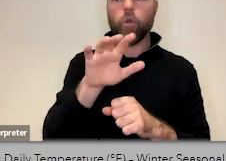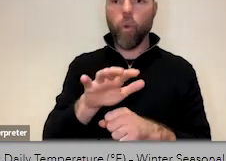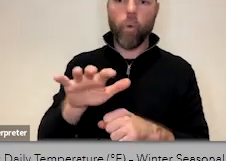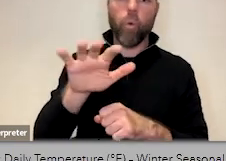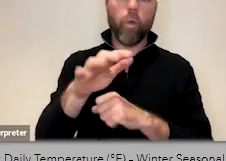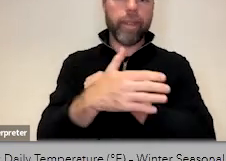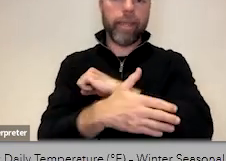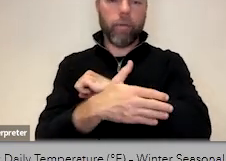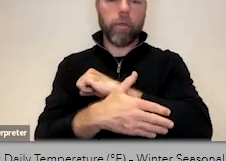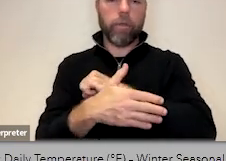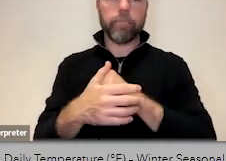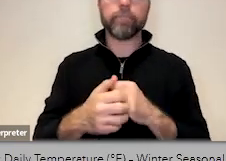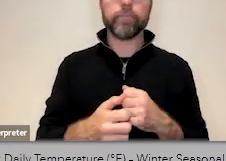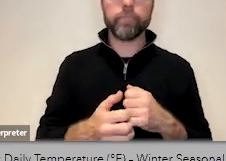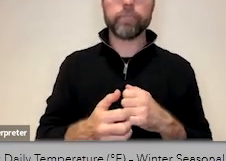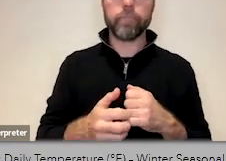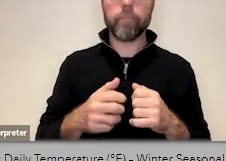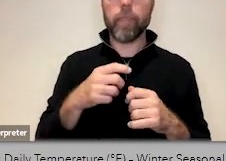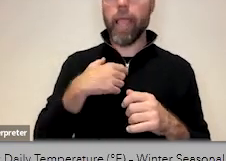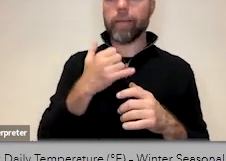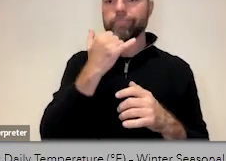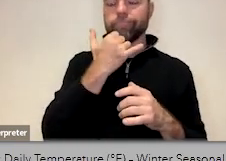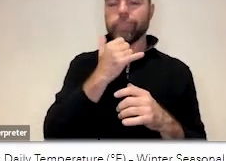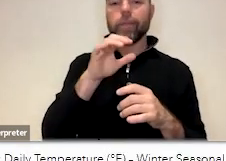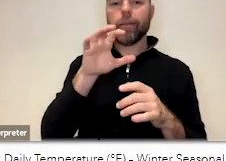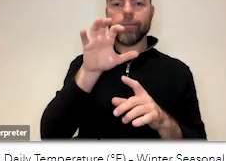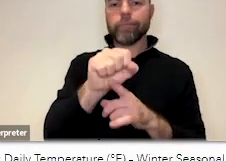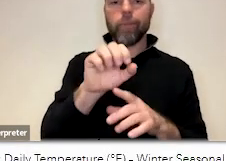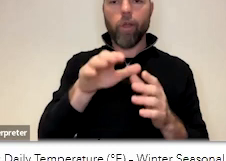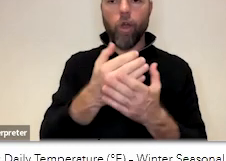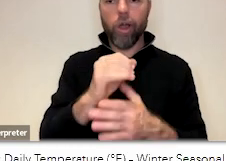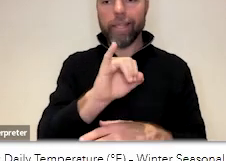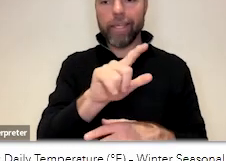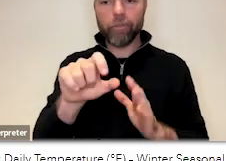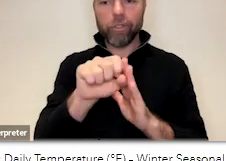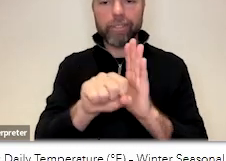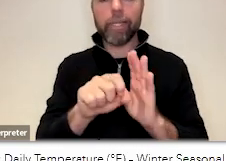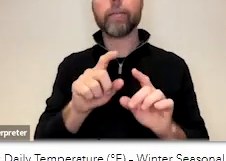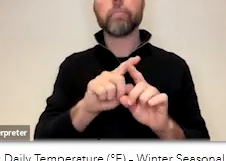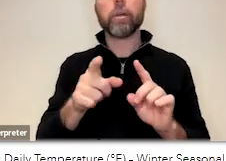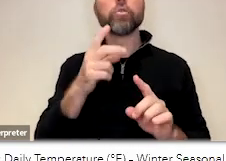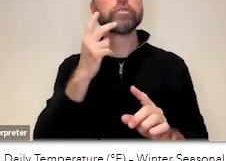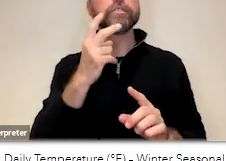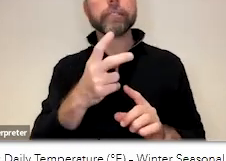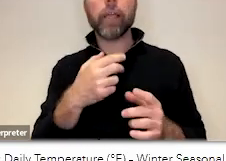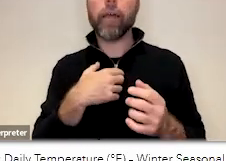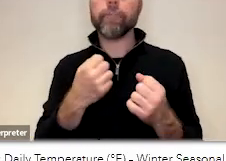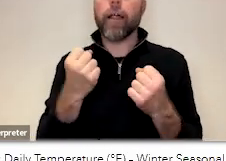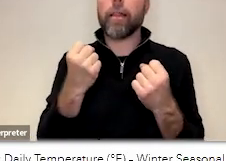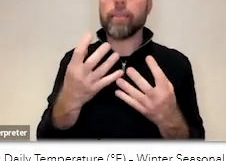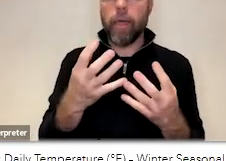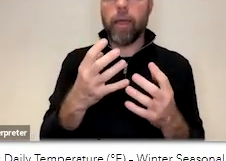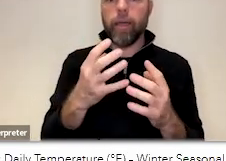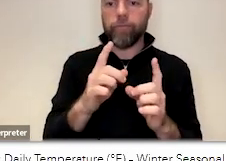county. I grabbed the whole state of Illinois, so apologies there, but you can see we've got quite a bit of grid